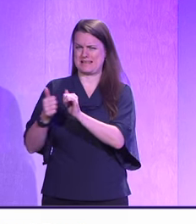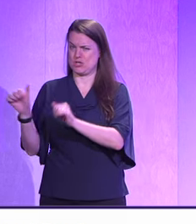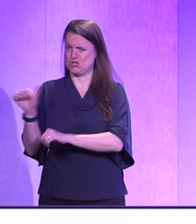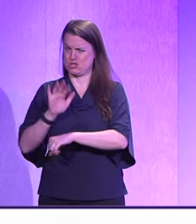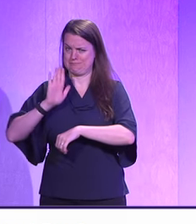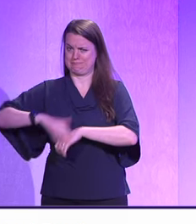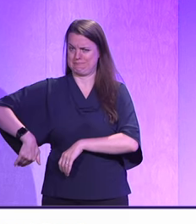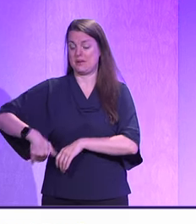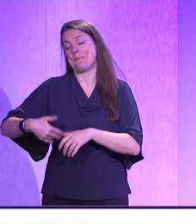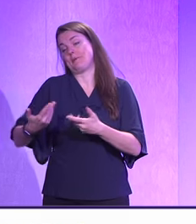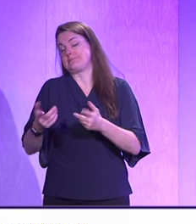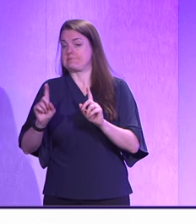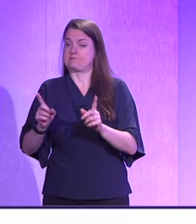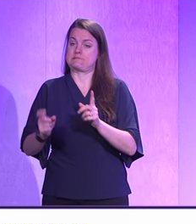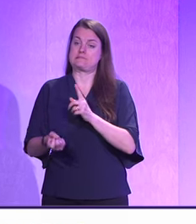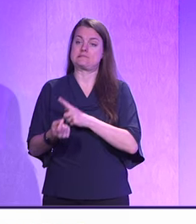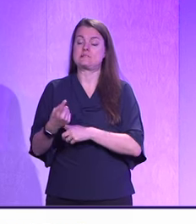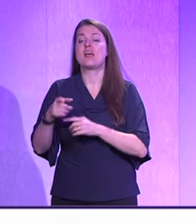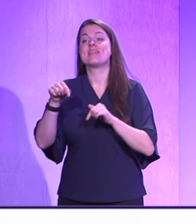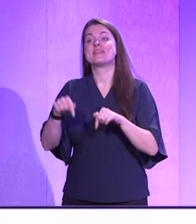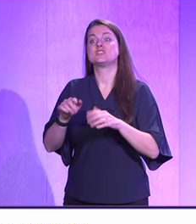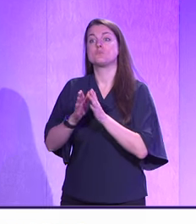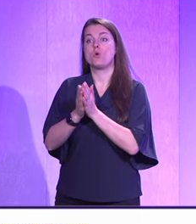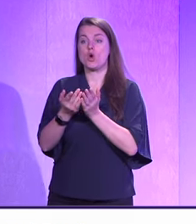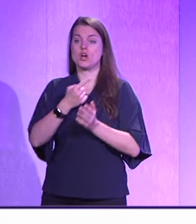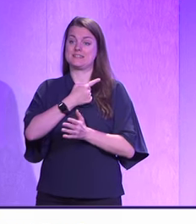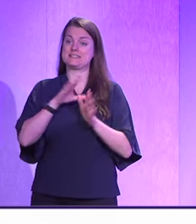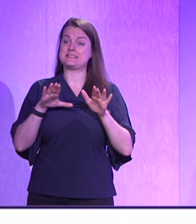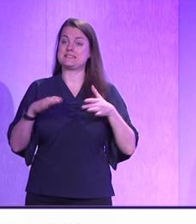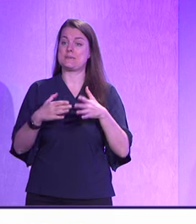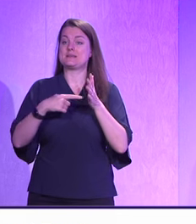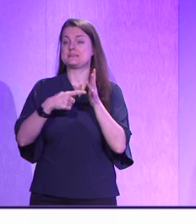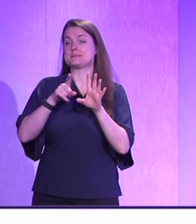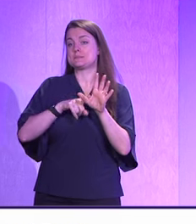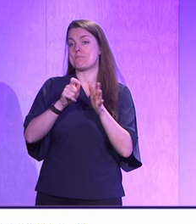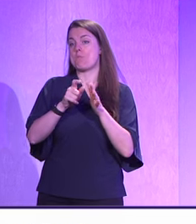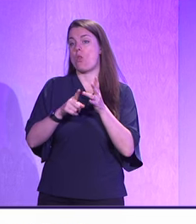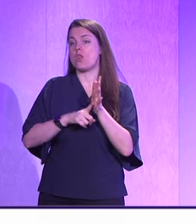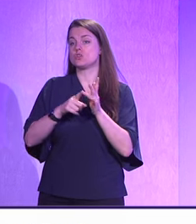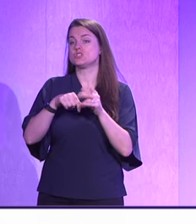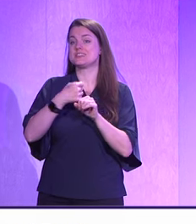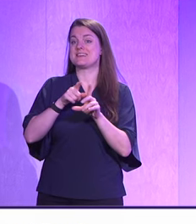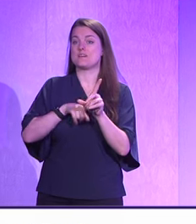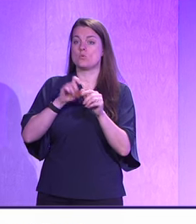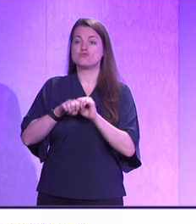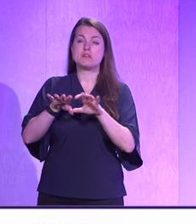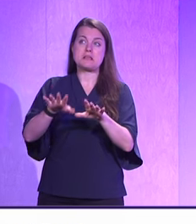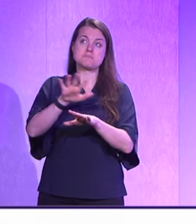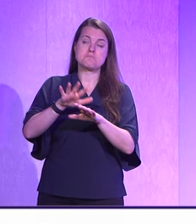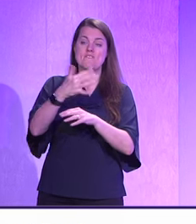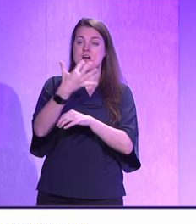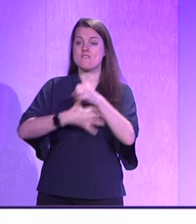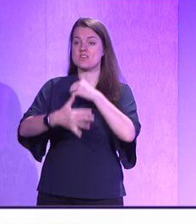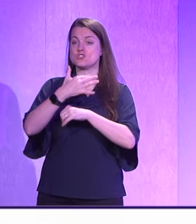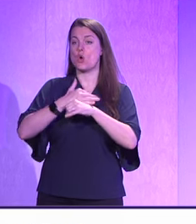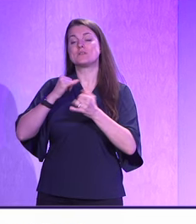am, Conflux and Team Topologies together. This book, Team Topologies, came out just over 5 years ago,